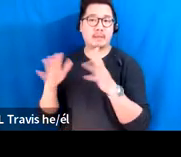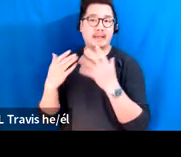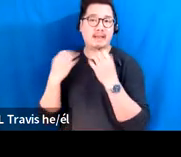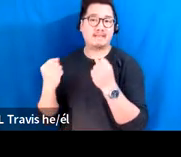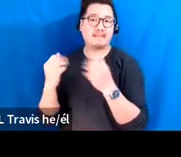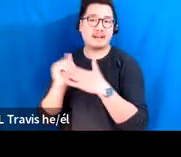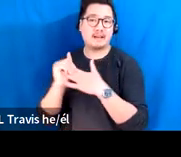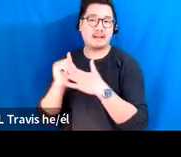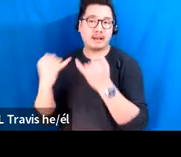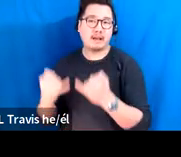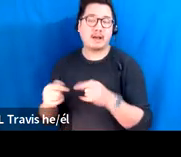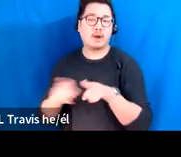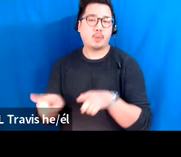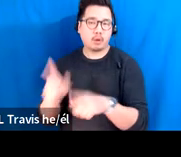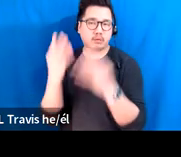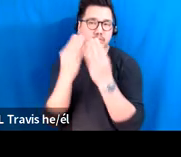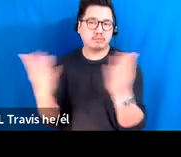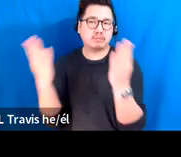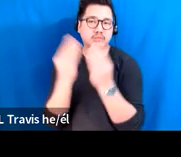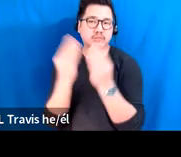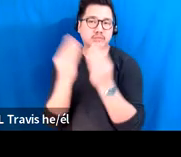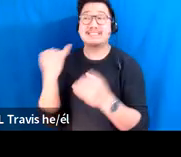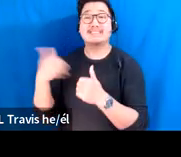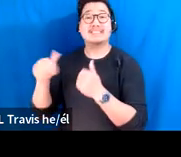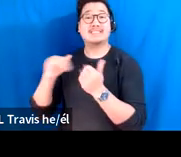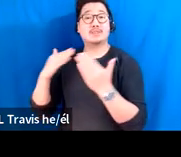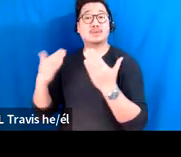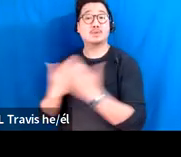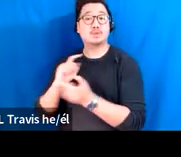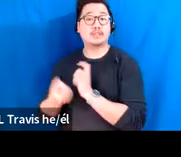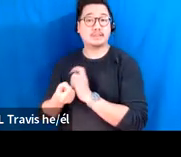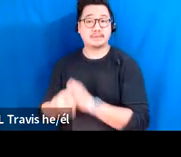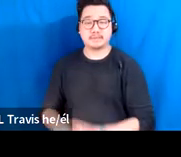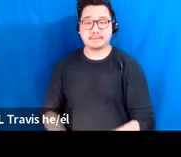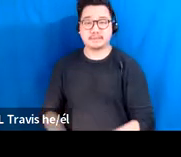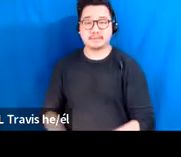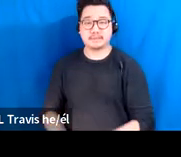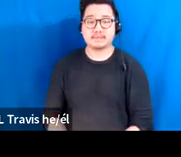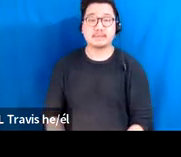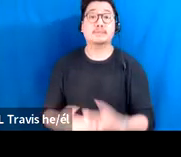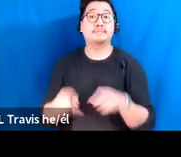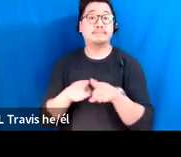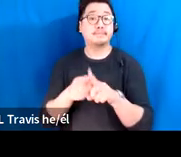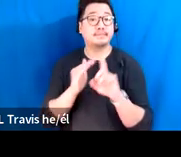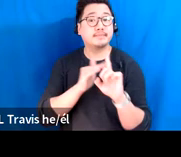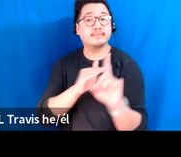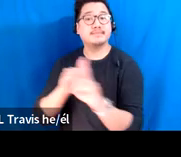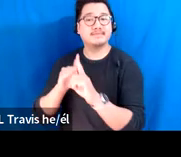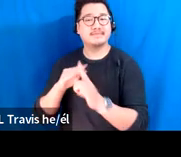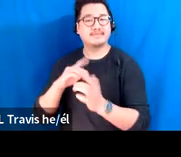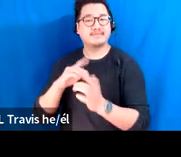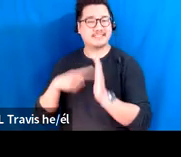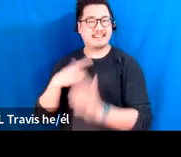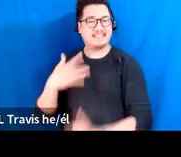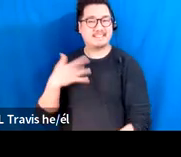and provide consistent communication if there are any new changes as a reminder sometimes i feel like the chief